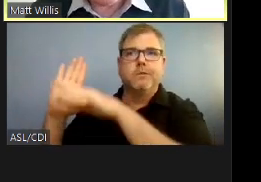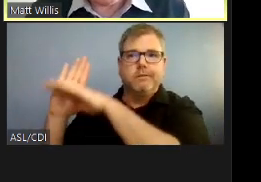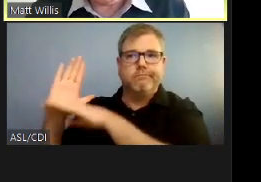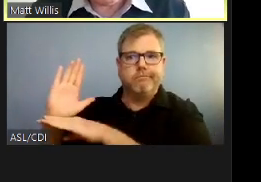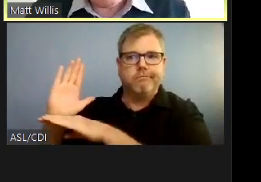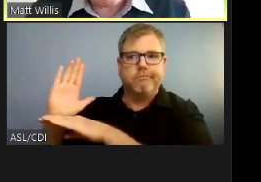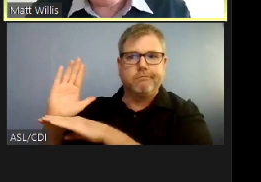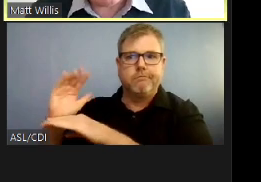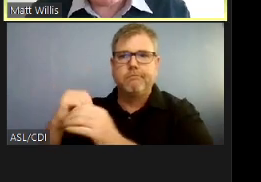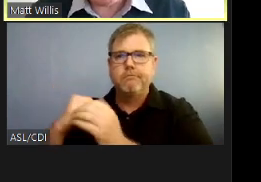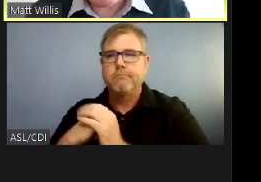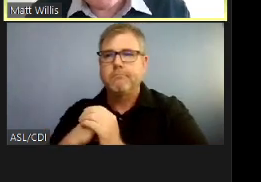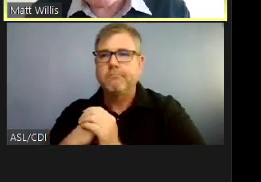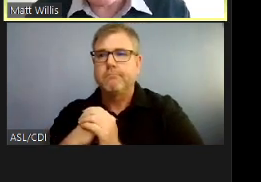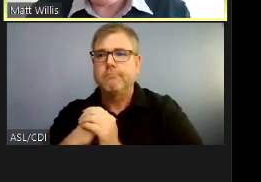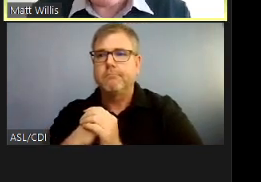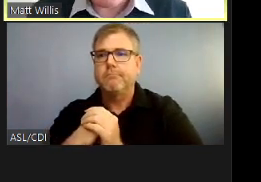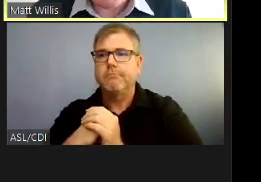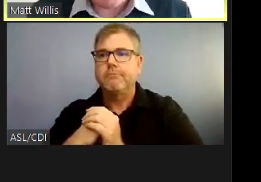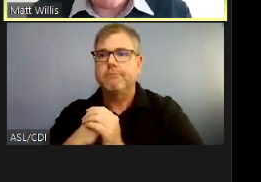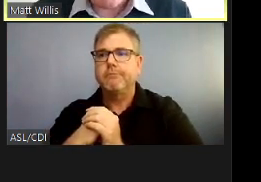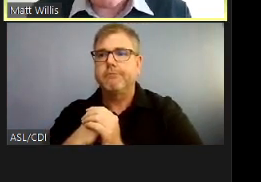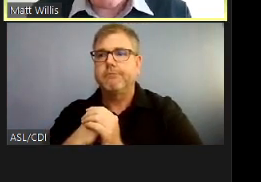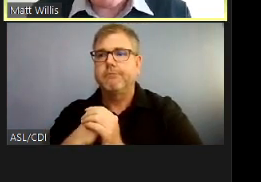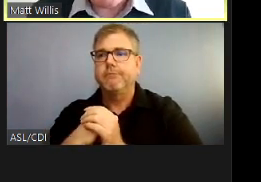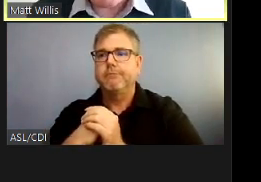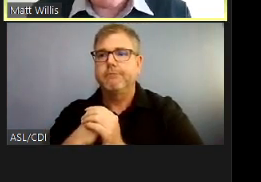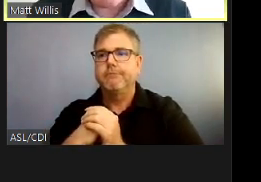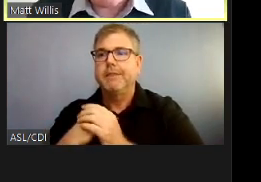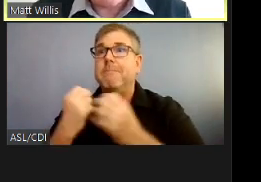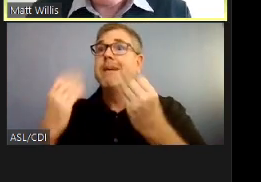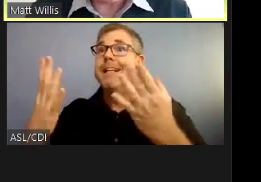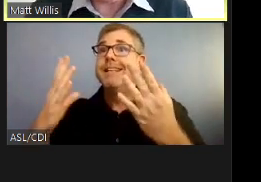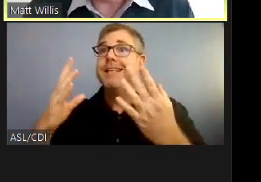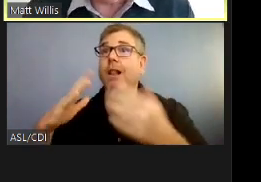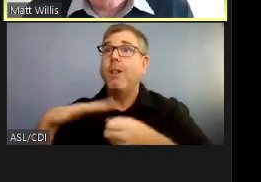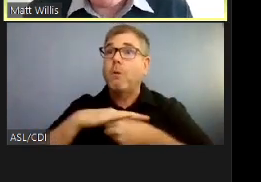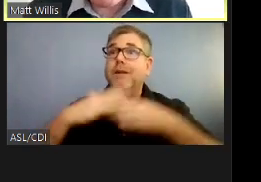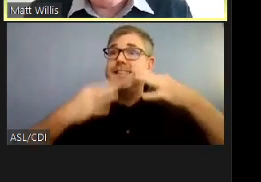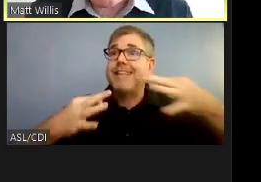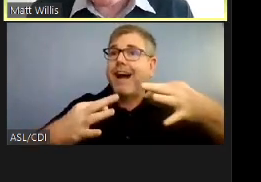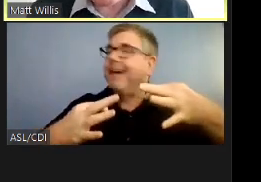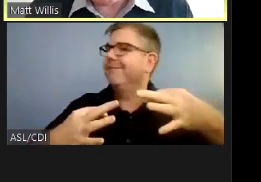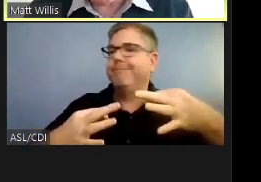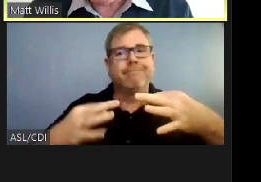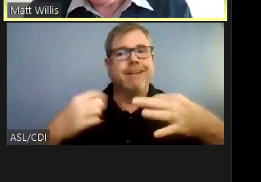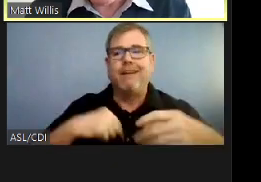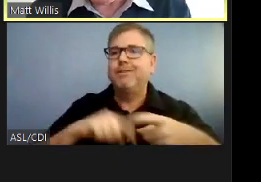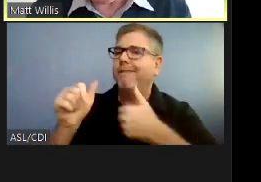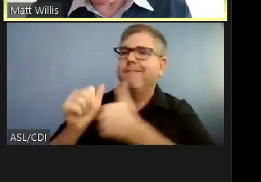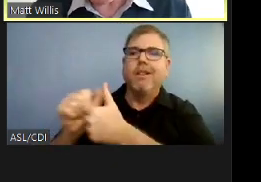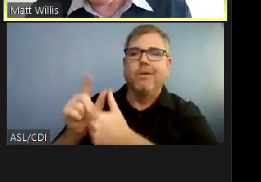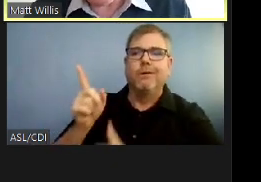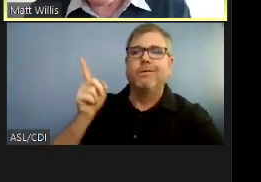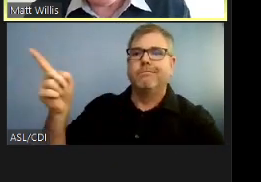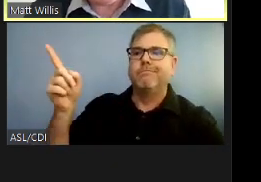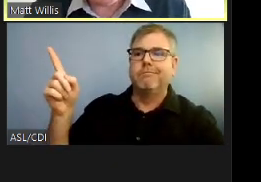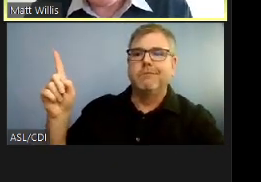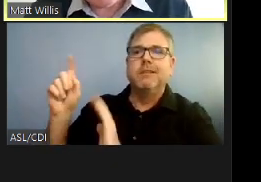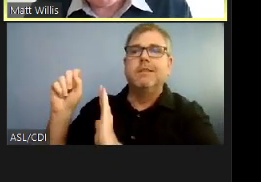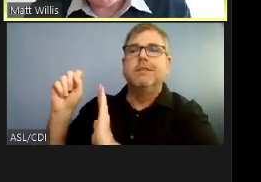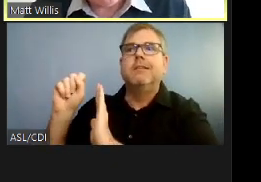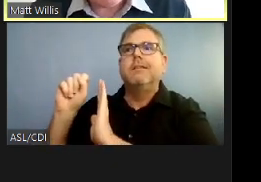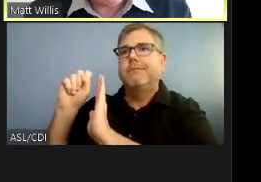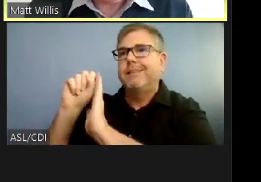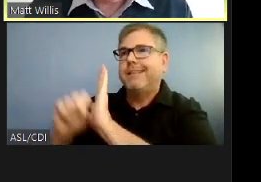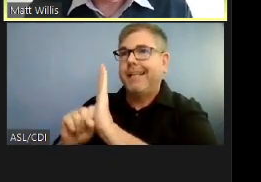the local level, but actually follow CDC and California Department of Public Health standards, and we are implementing those standards in reaching you in our